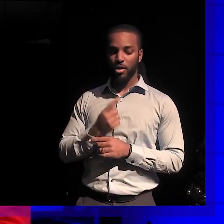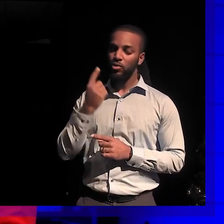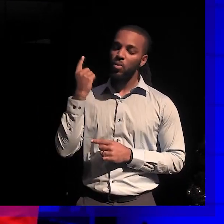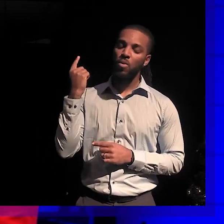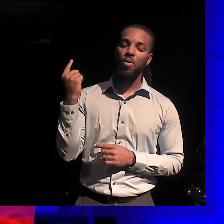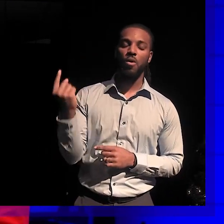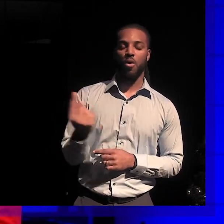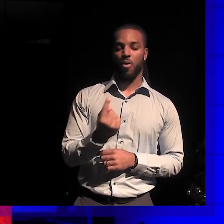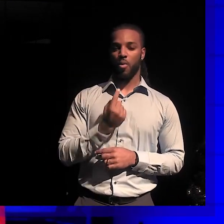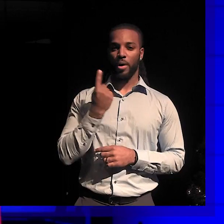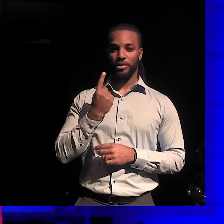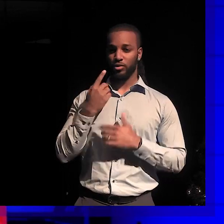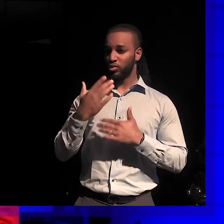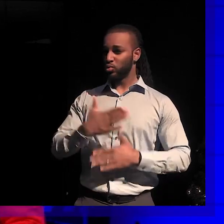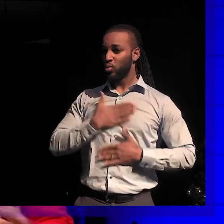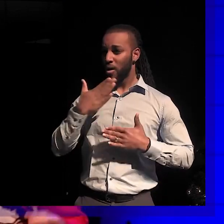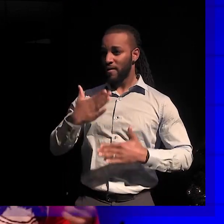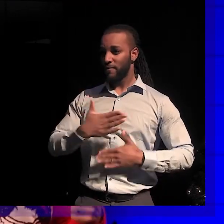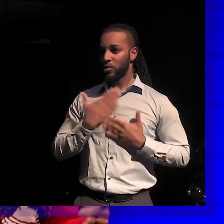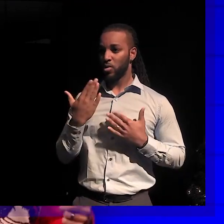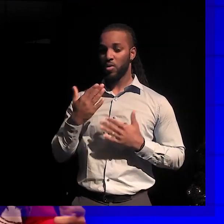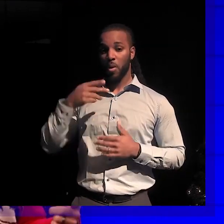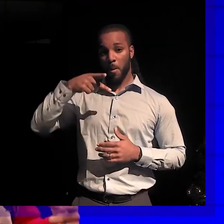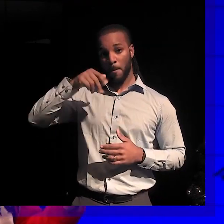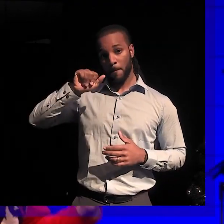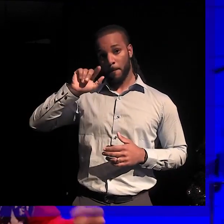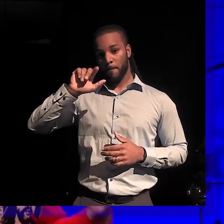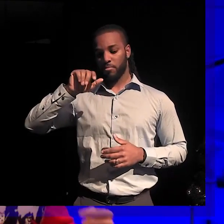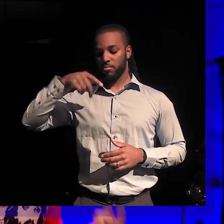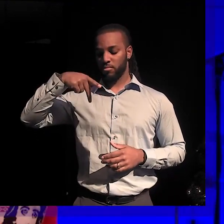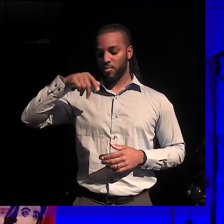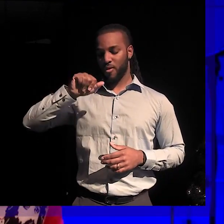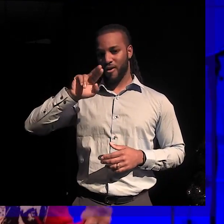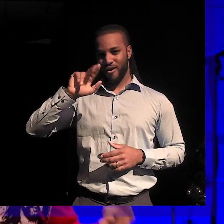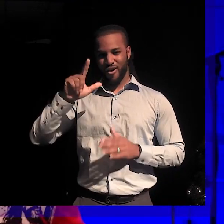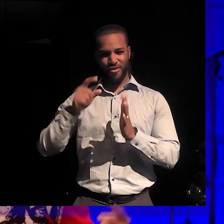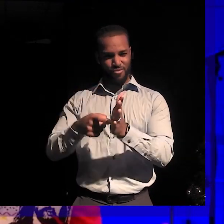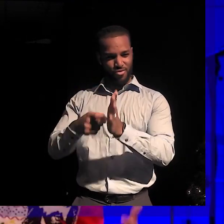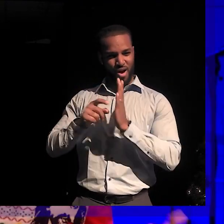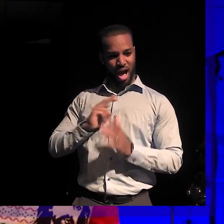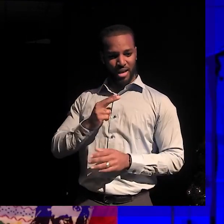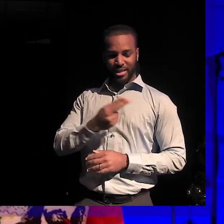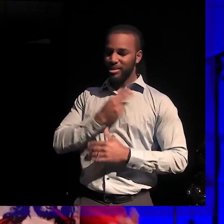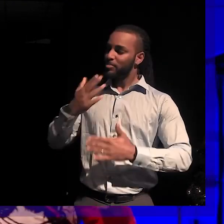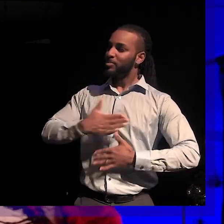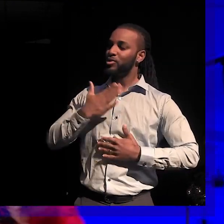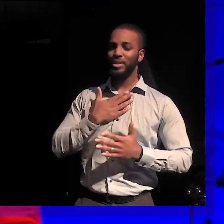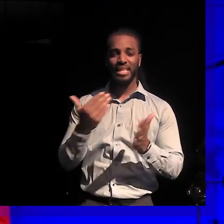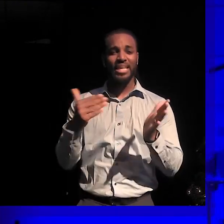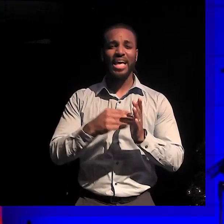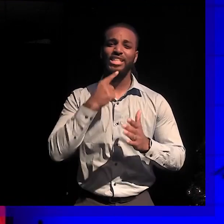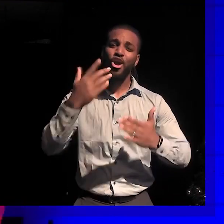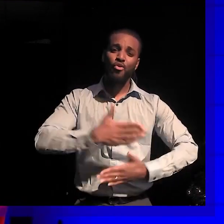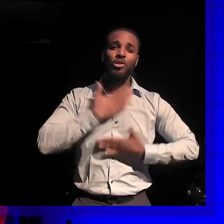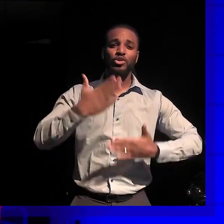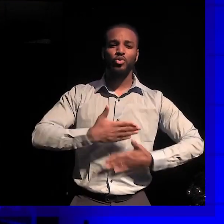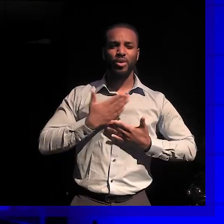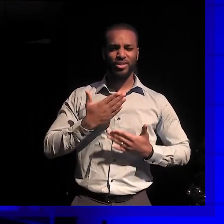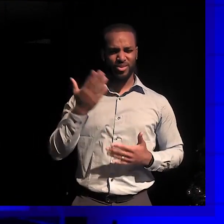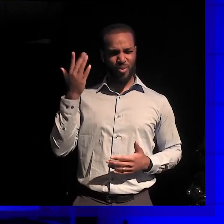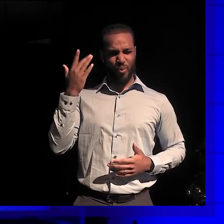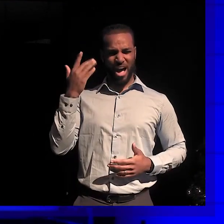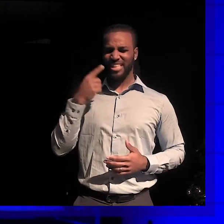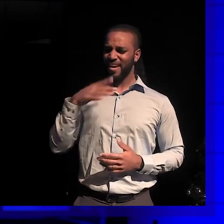always joyful. Paul commands us over and over again, rejoice in the Lord always. And again, I say rejoice. Why does he say that? Why does he